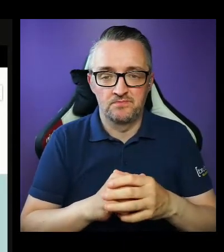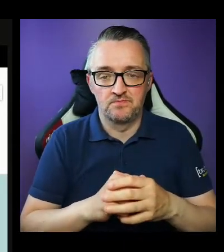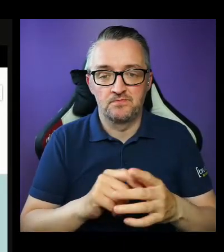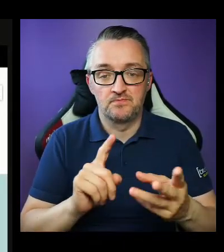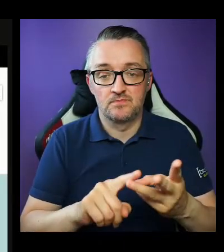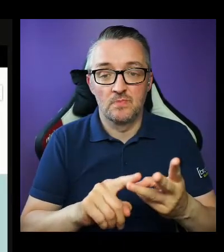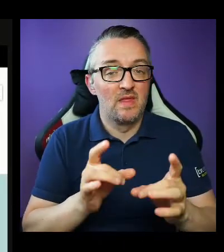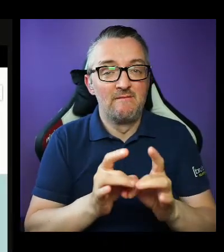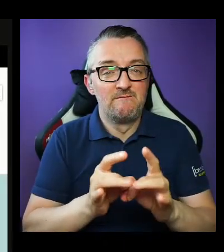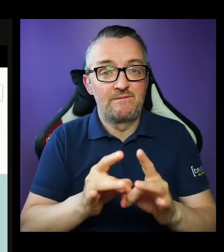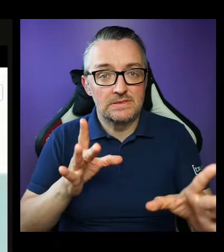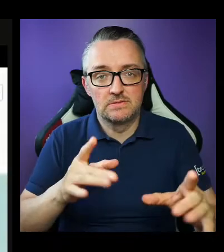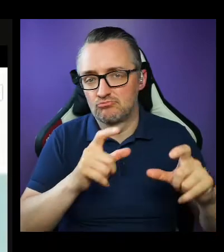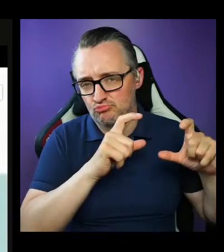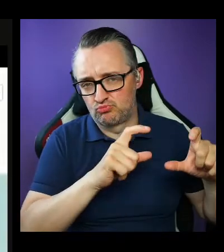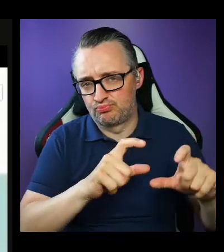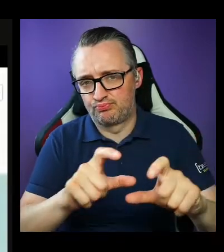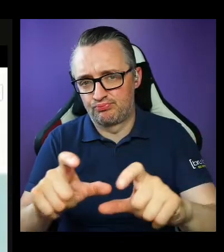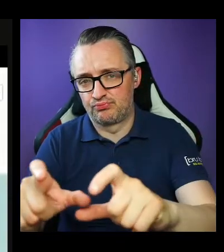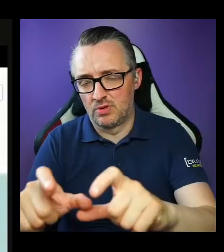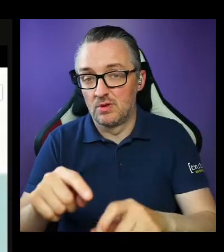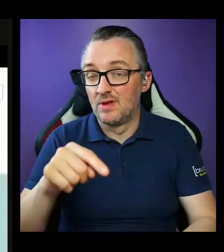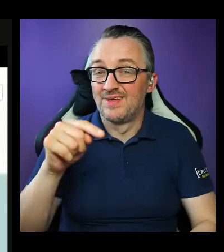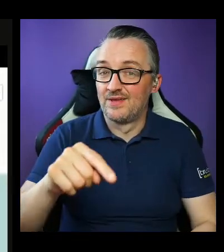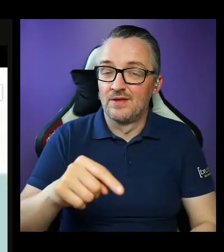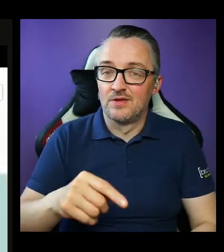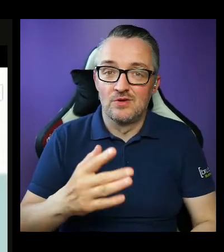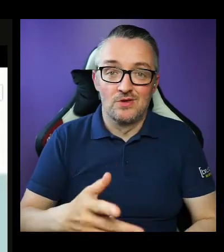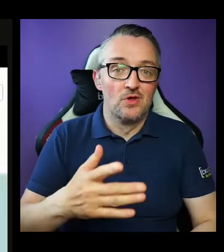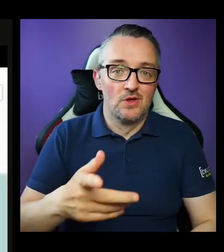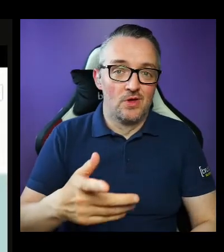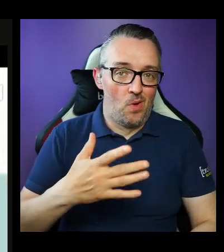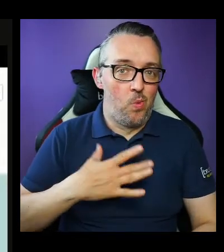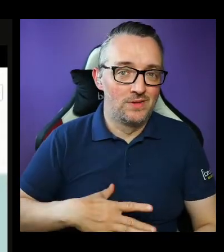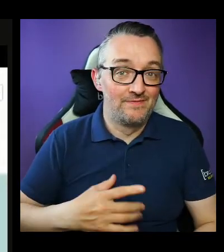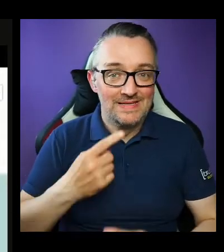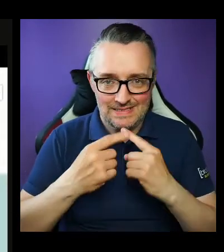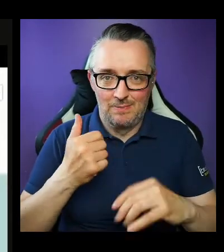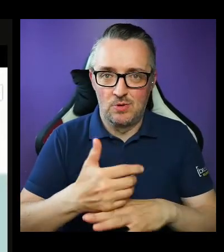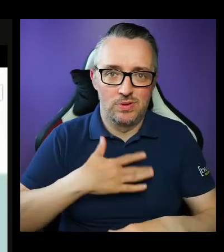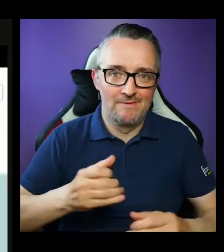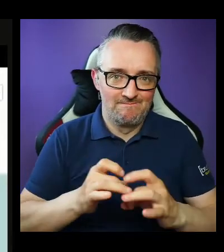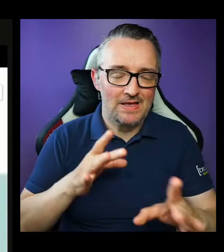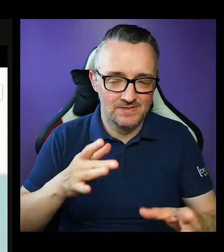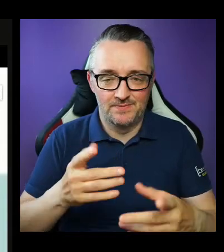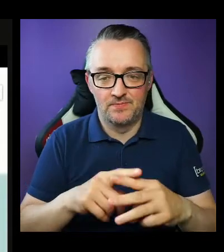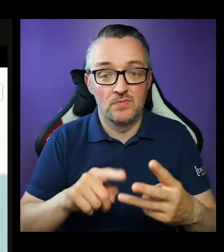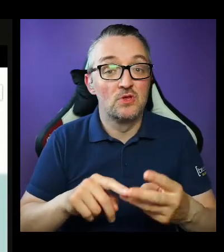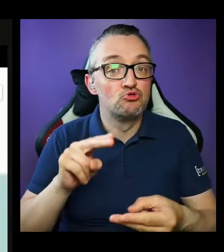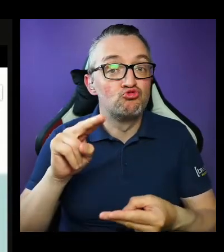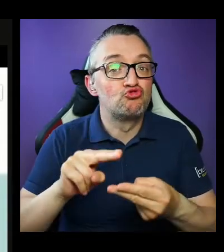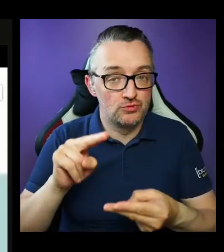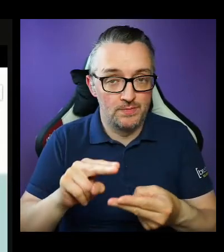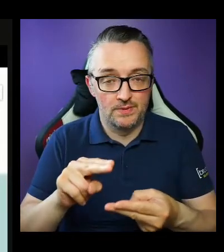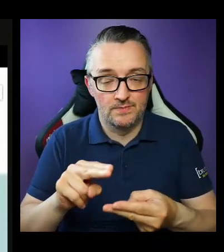It is fast and consistent, which you want from any database. It is cheap.